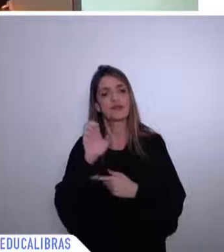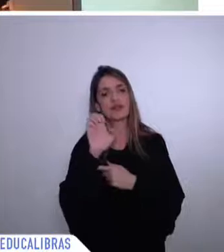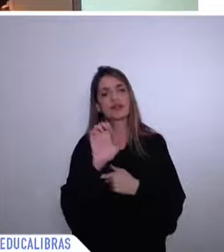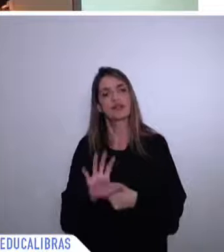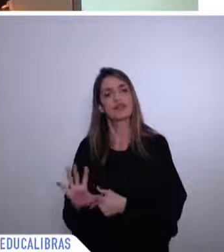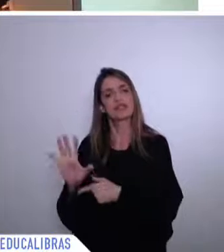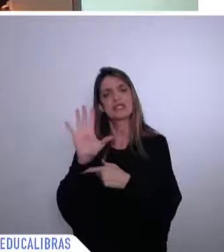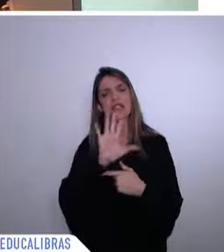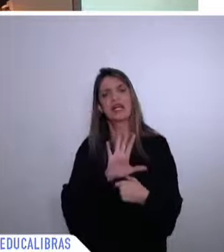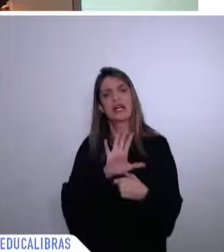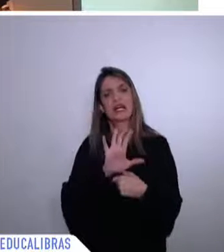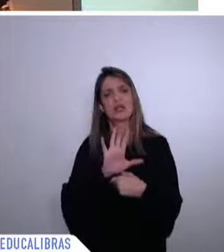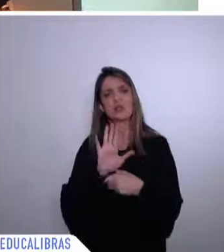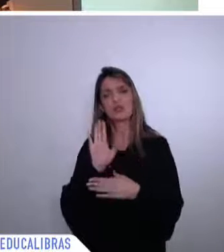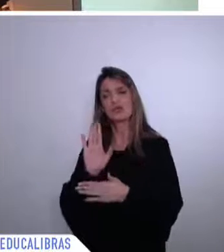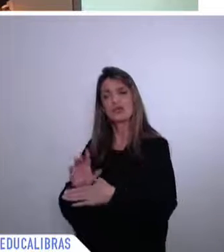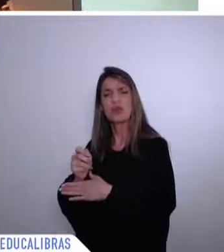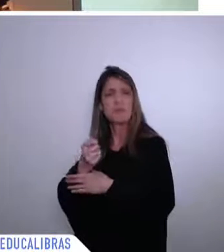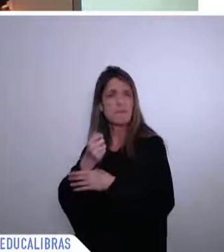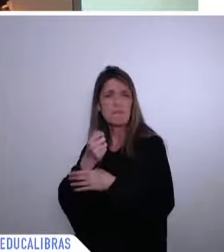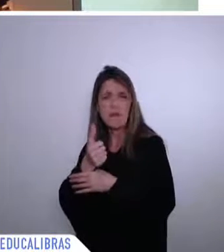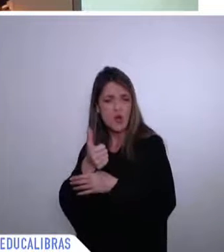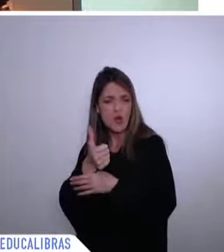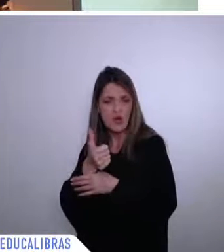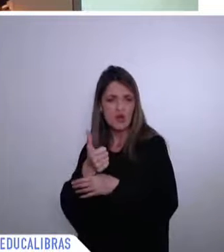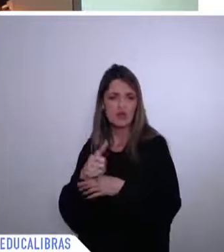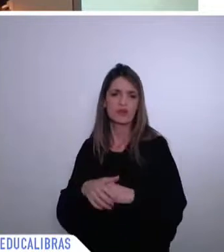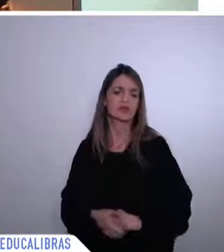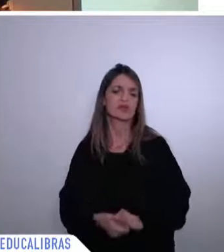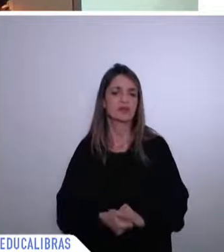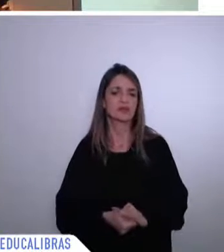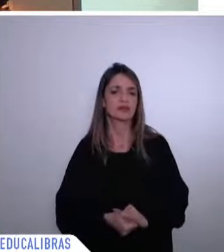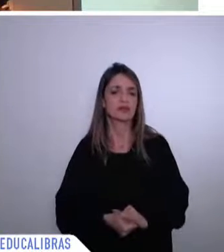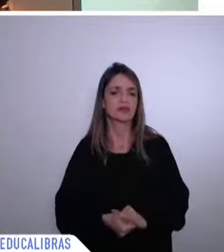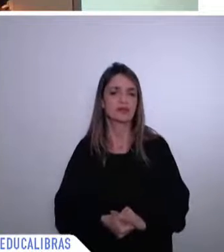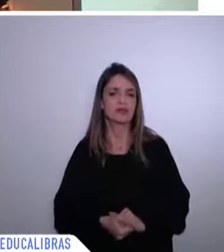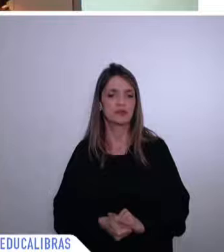very little for the sharing of that kind of a work.